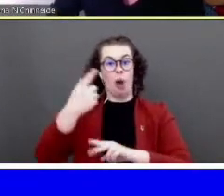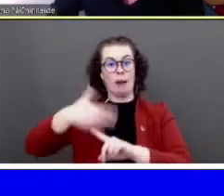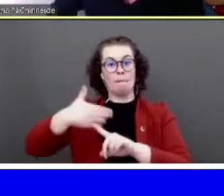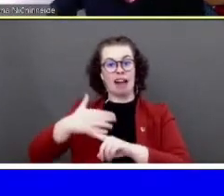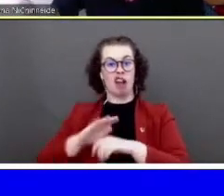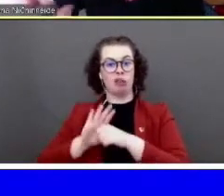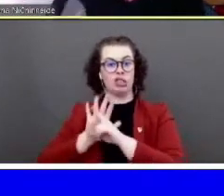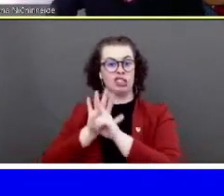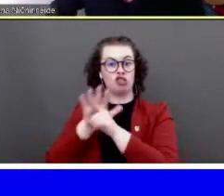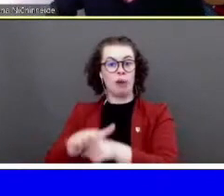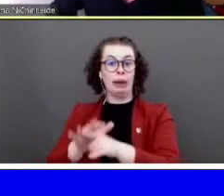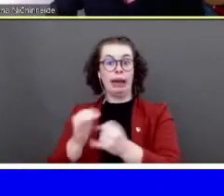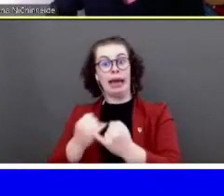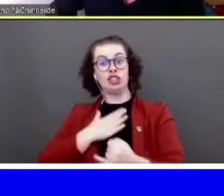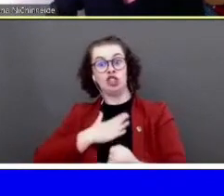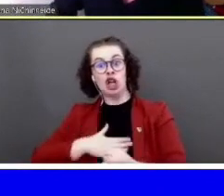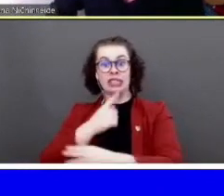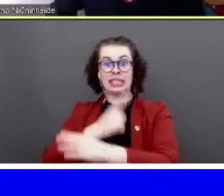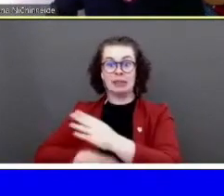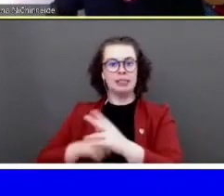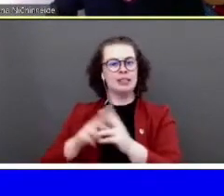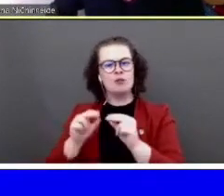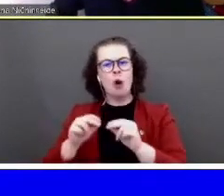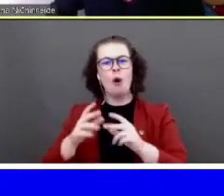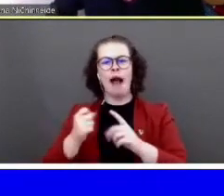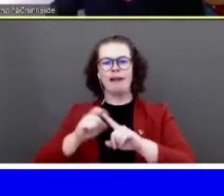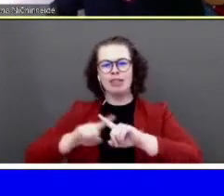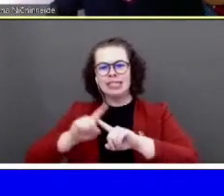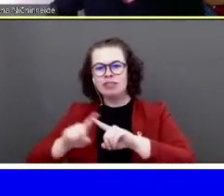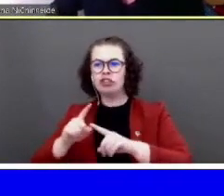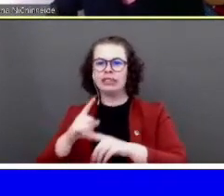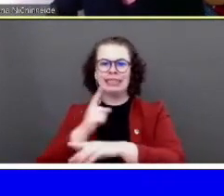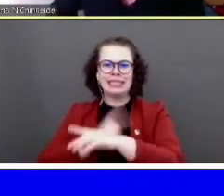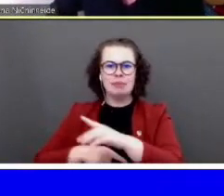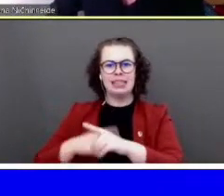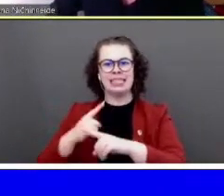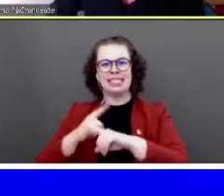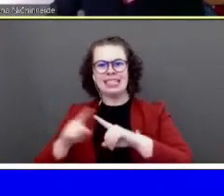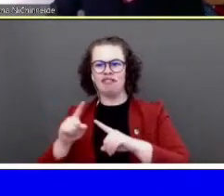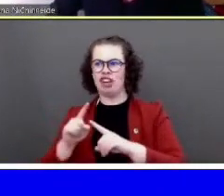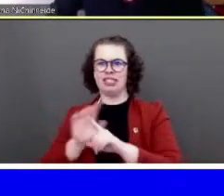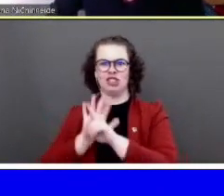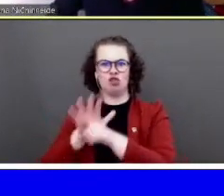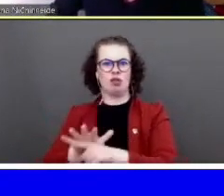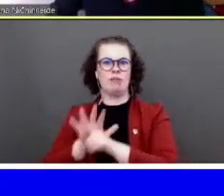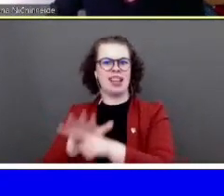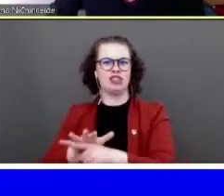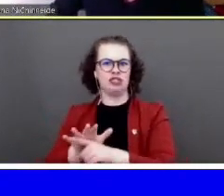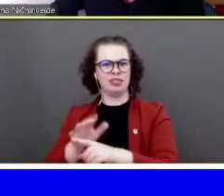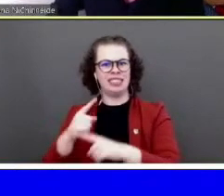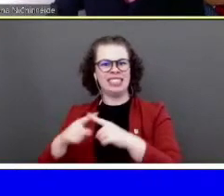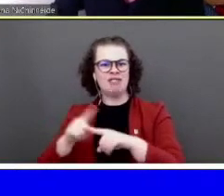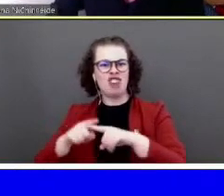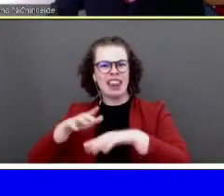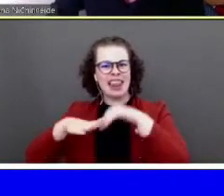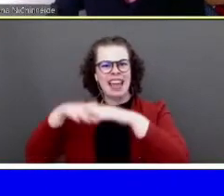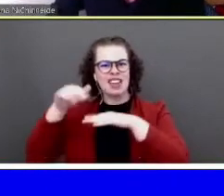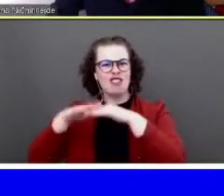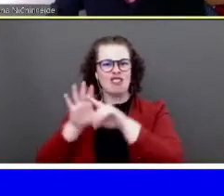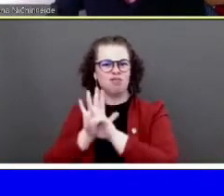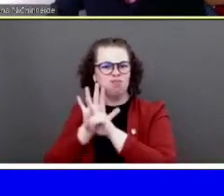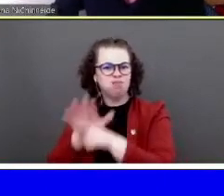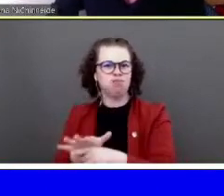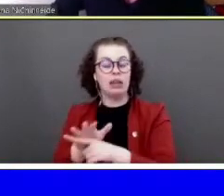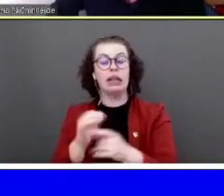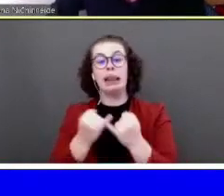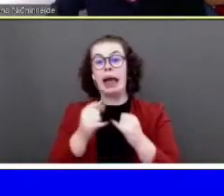where people have, as Maria outlined, more than one form of disability, but also more than one form of discrimination. An example is you can have a